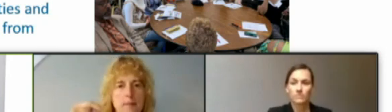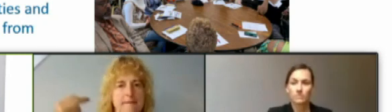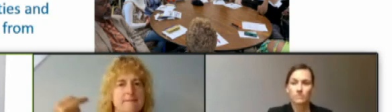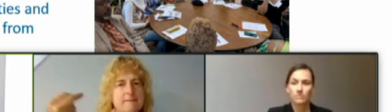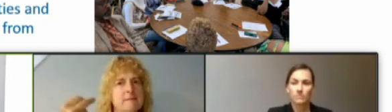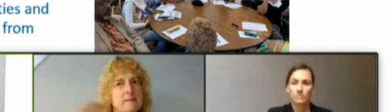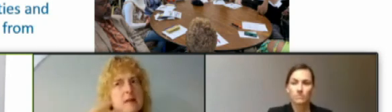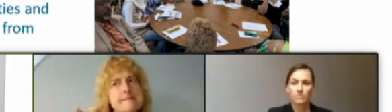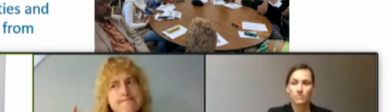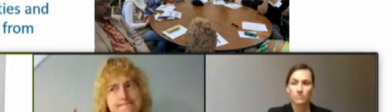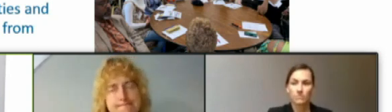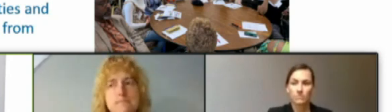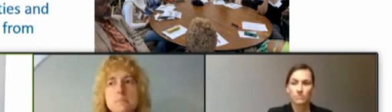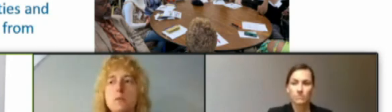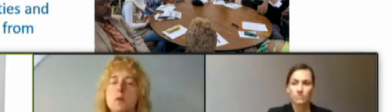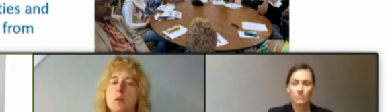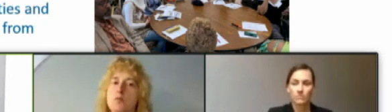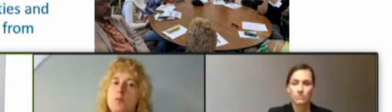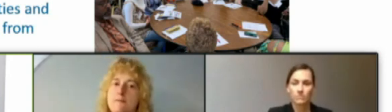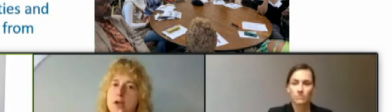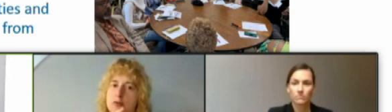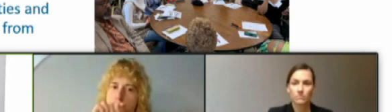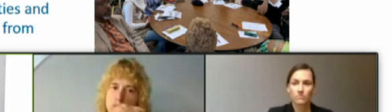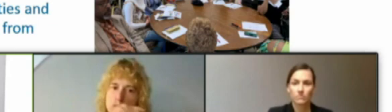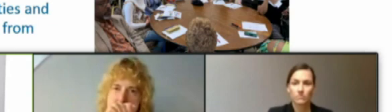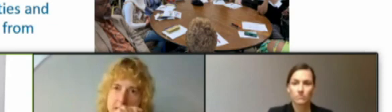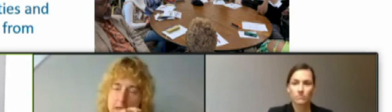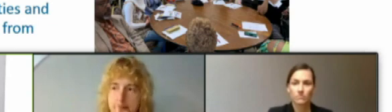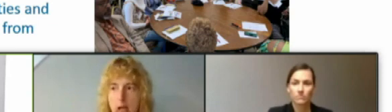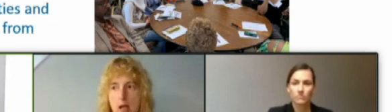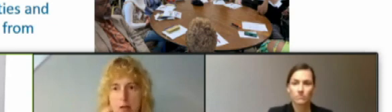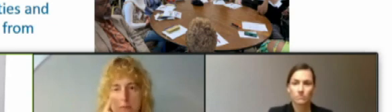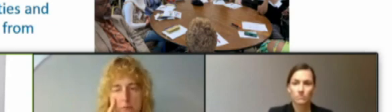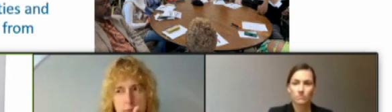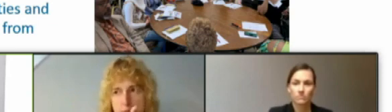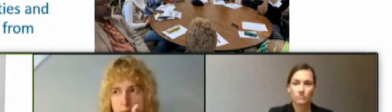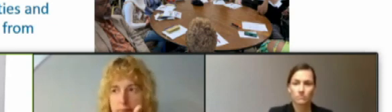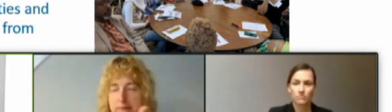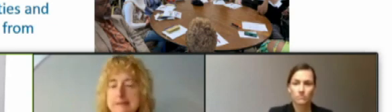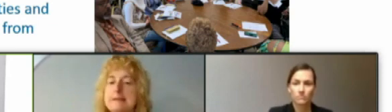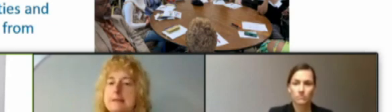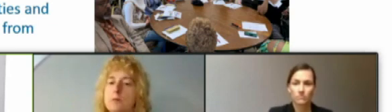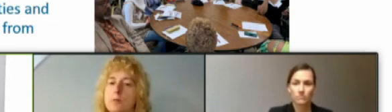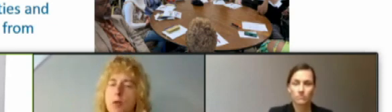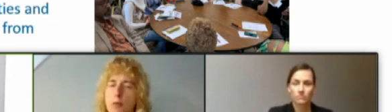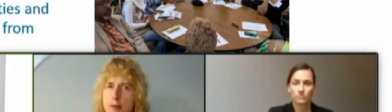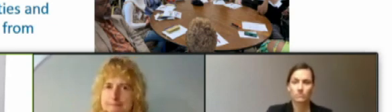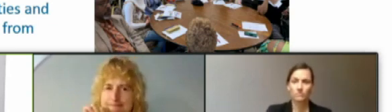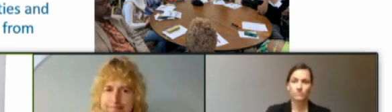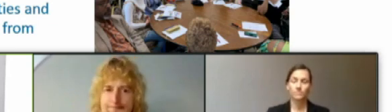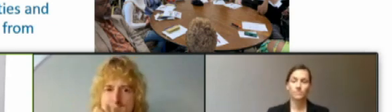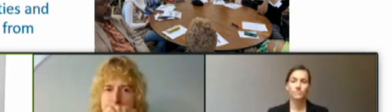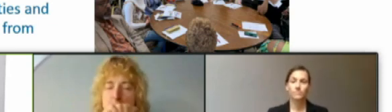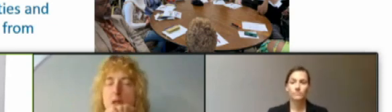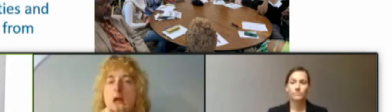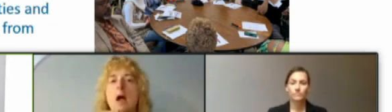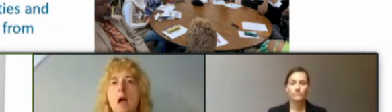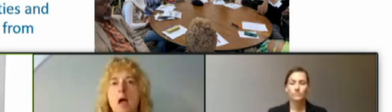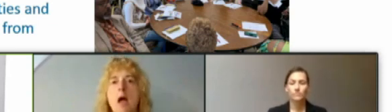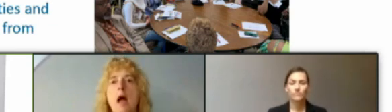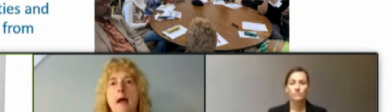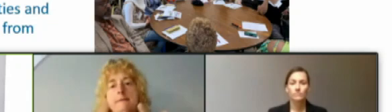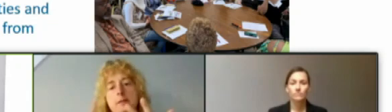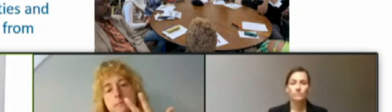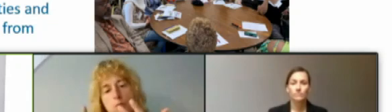research background, in terms of research, and we go through exercises and we get their research priorities that represent their